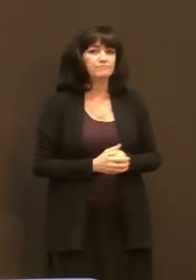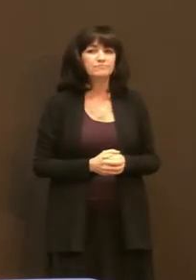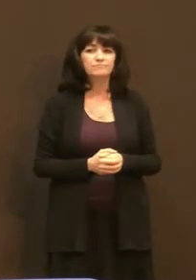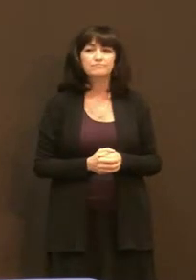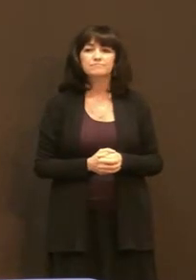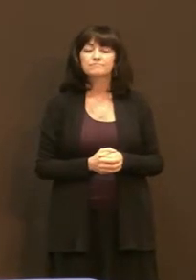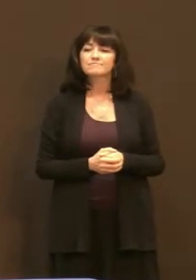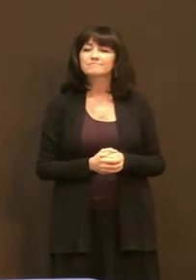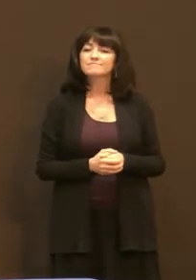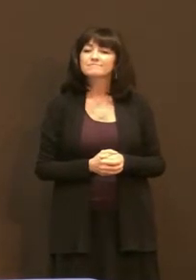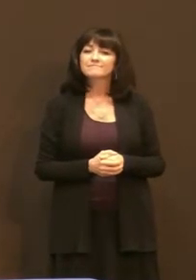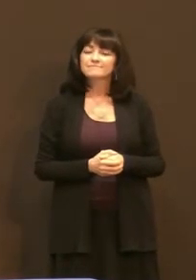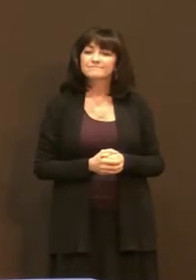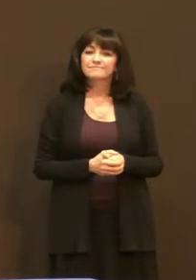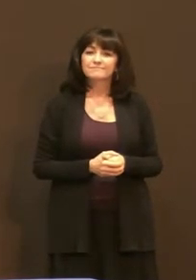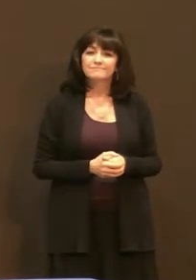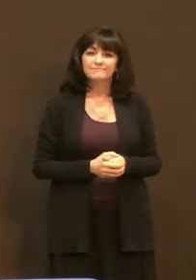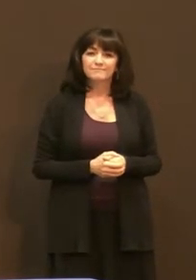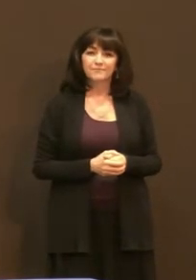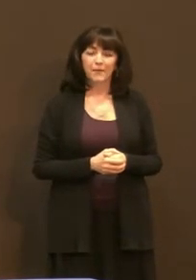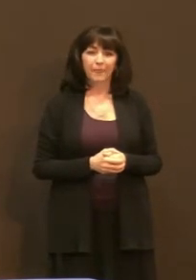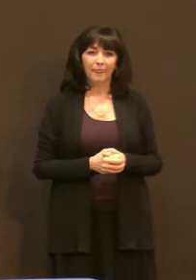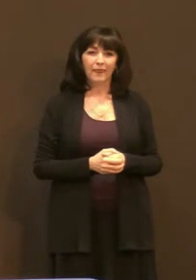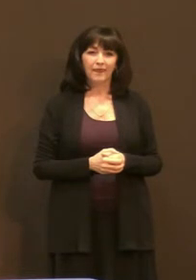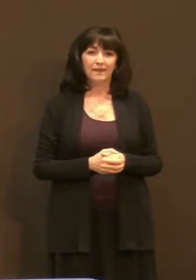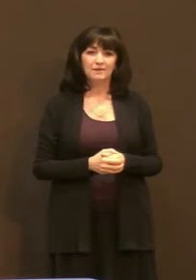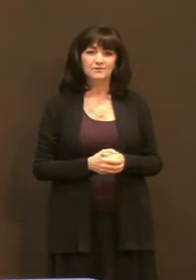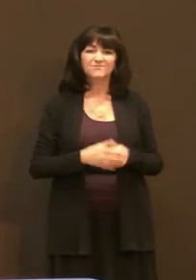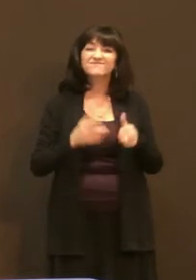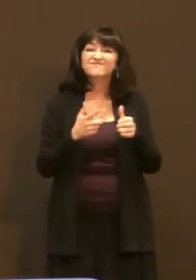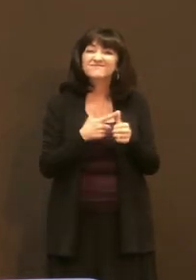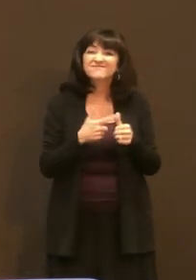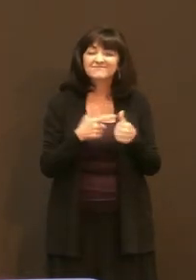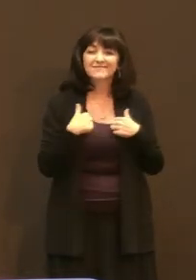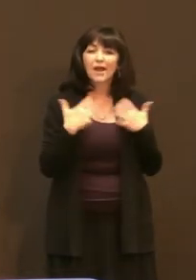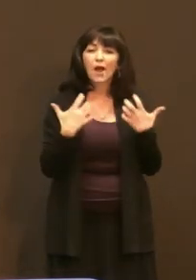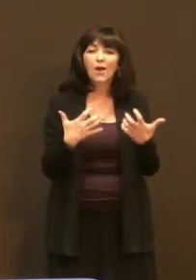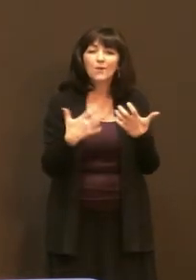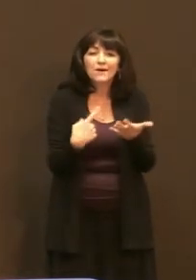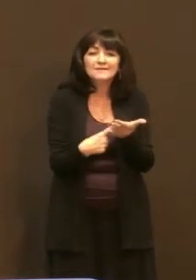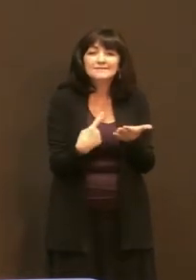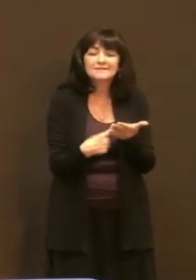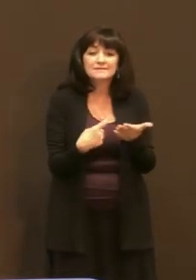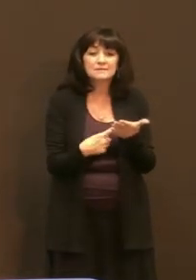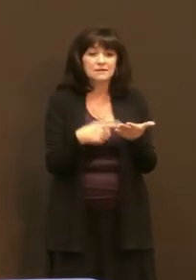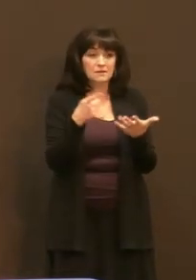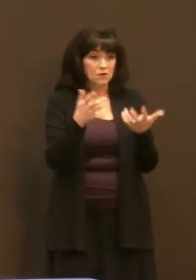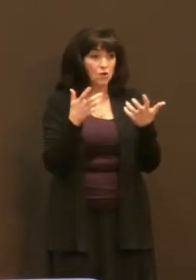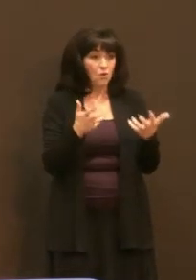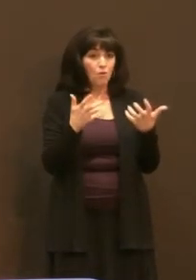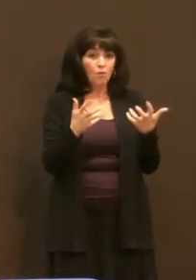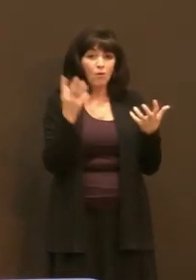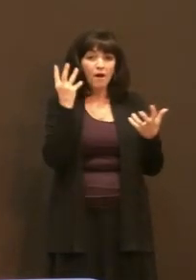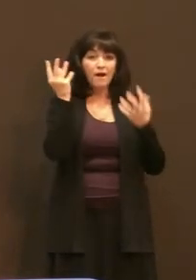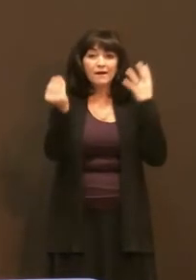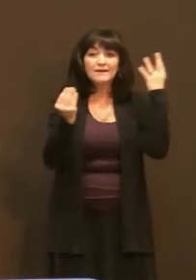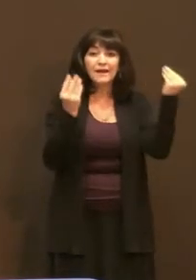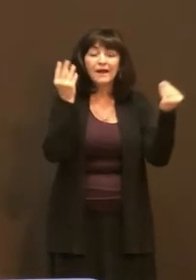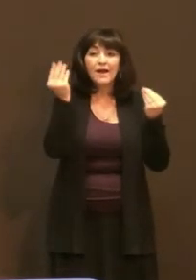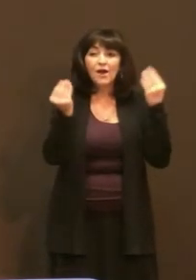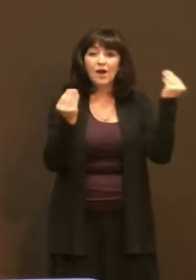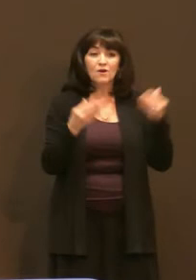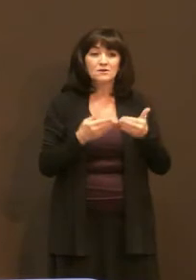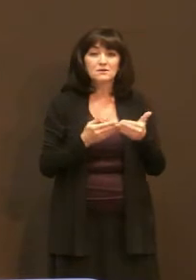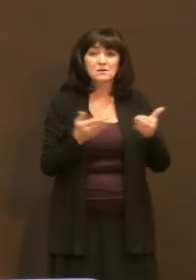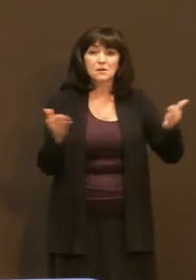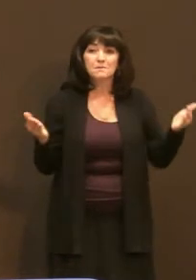First, I wanted to touch on how to safely go out in public. As Governor Carney just mentioned, it's been weeks